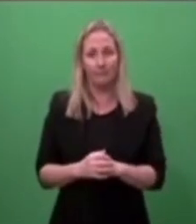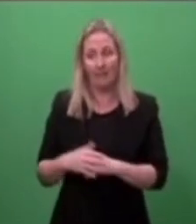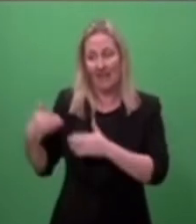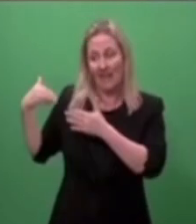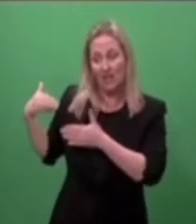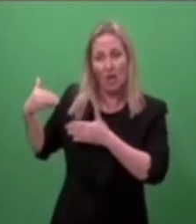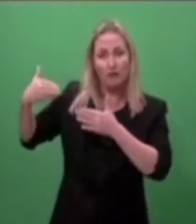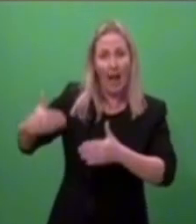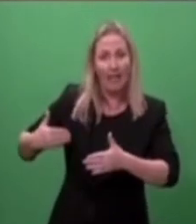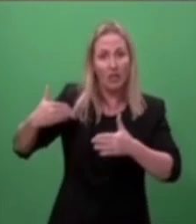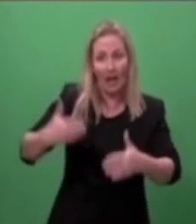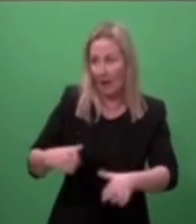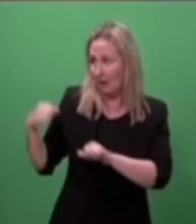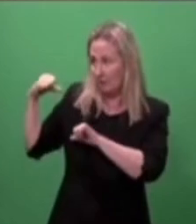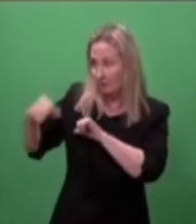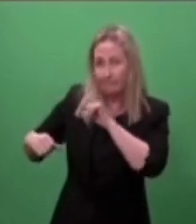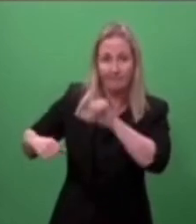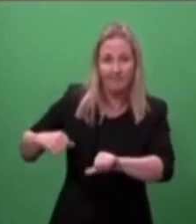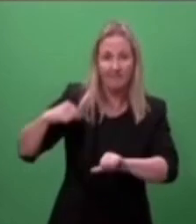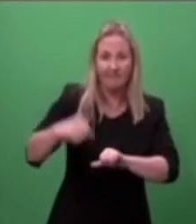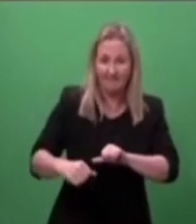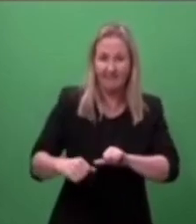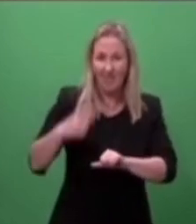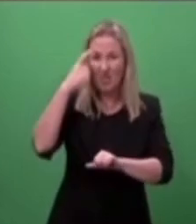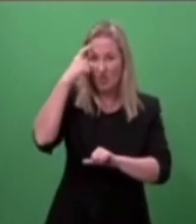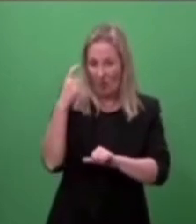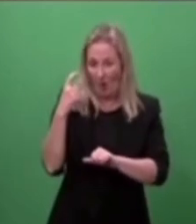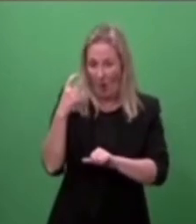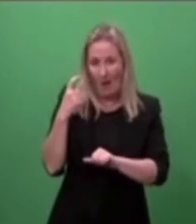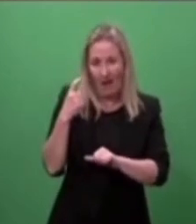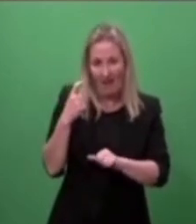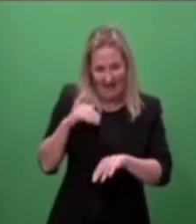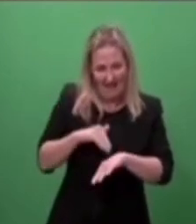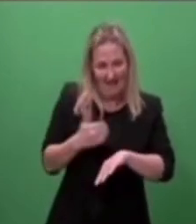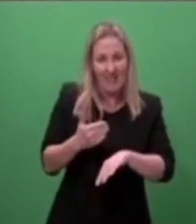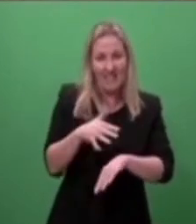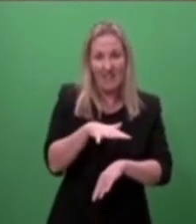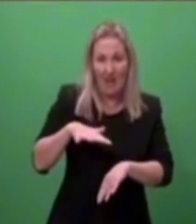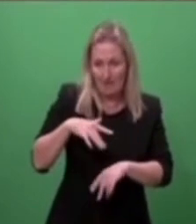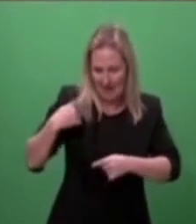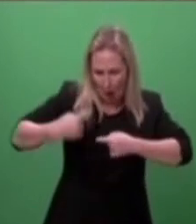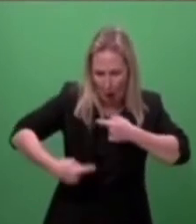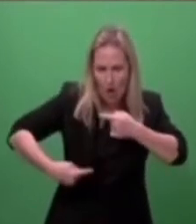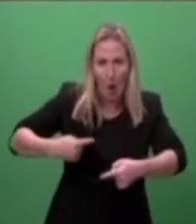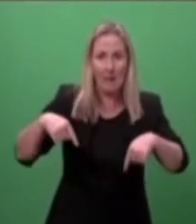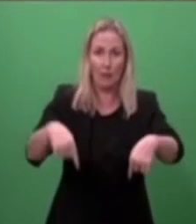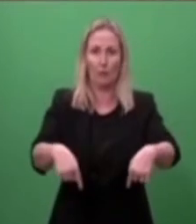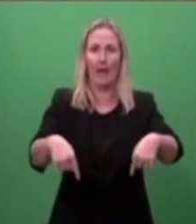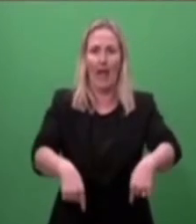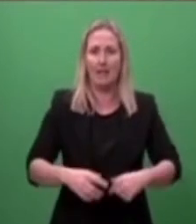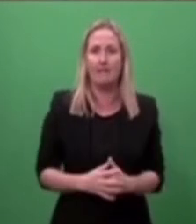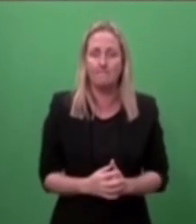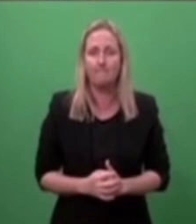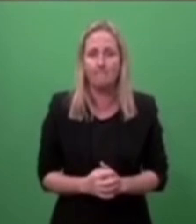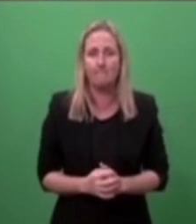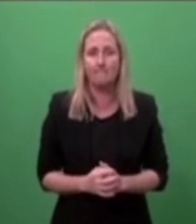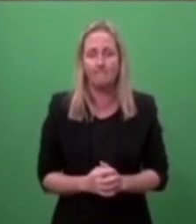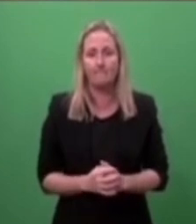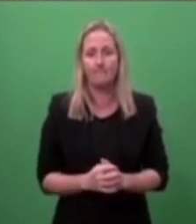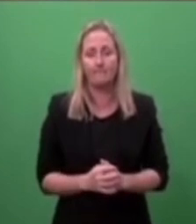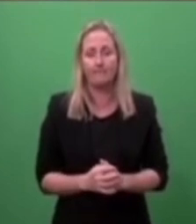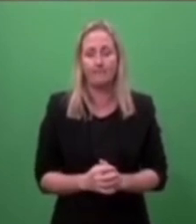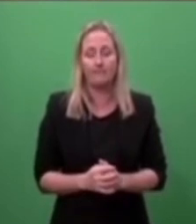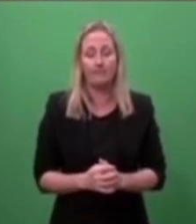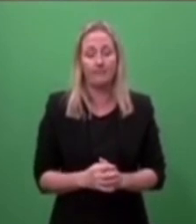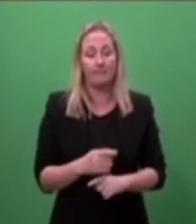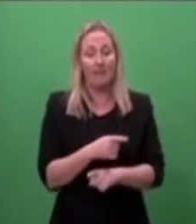persists in their often complicated relationships with their families to this day. The fact that so many offenders